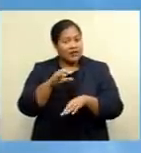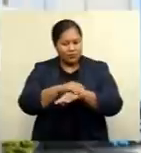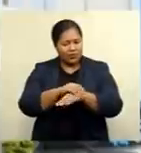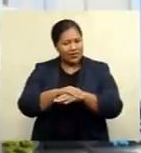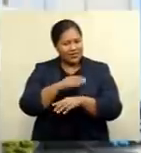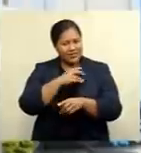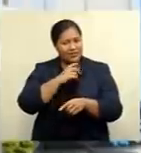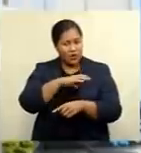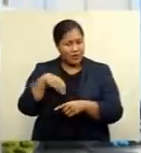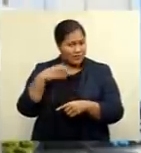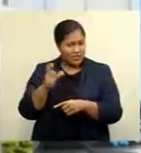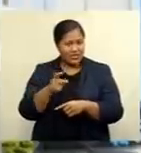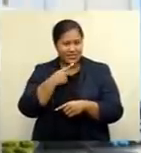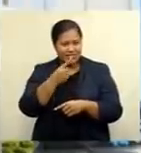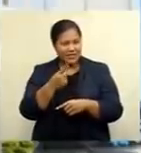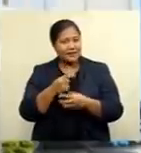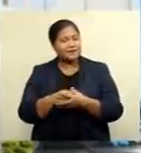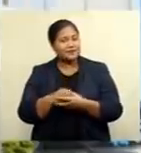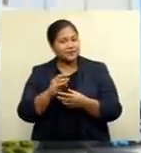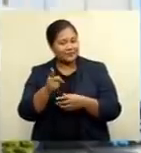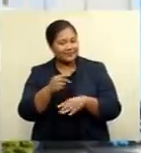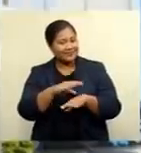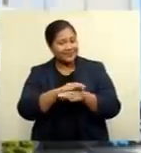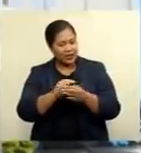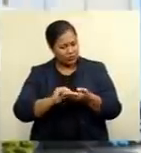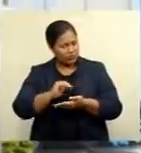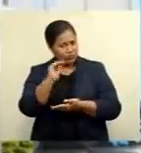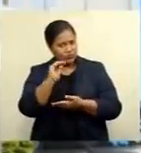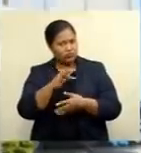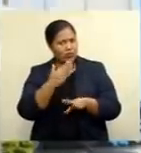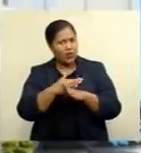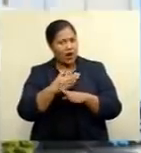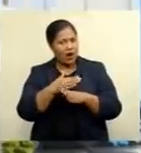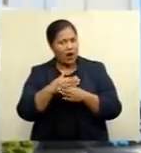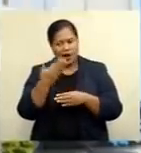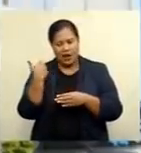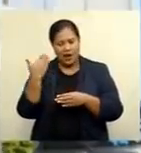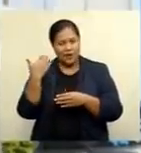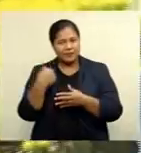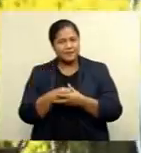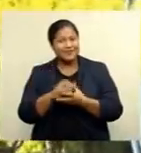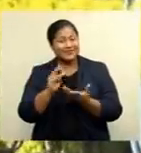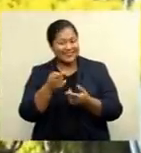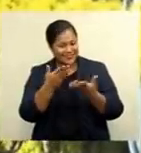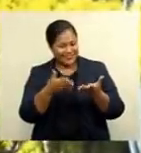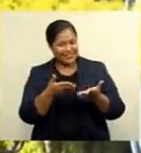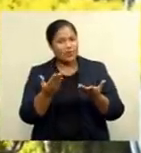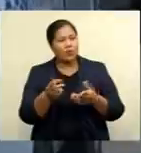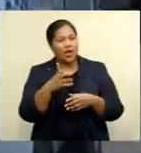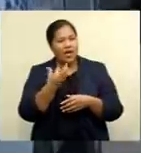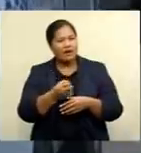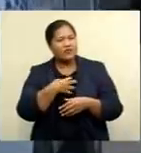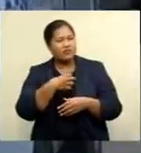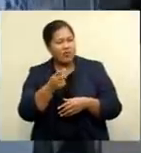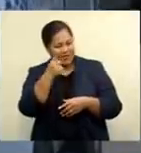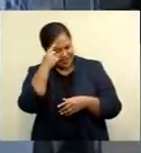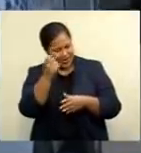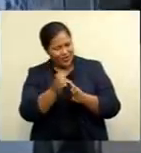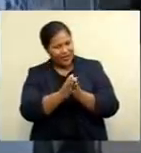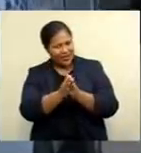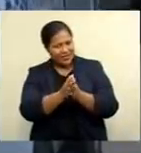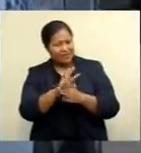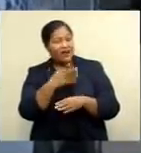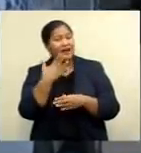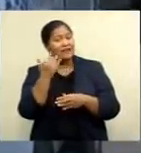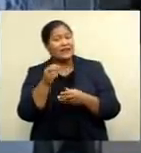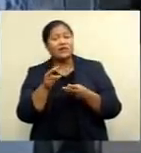the policing landscape has grown significantly over the last decade. This is where we have to be more innovative and find